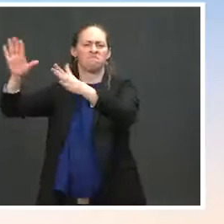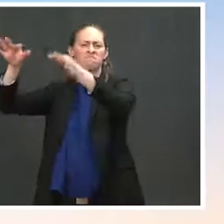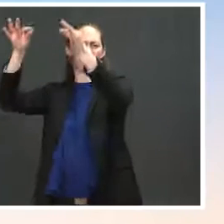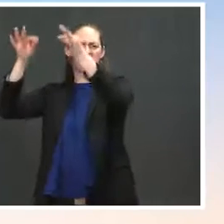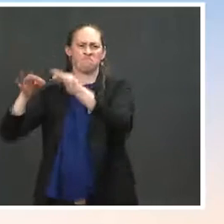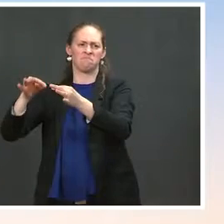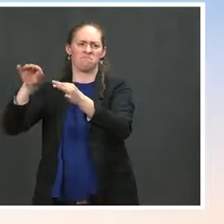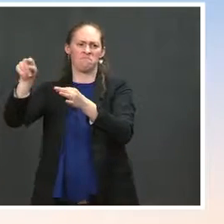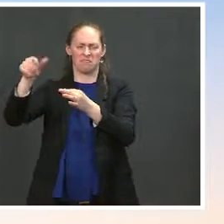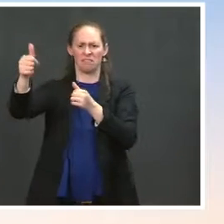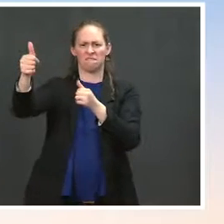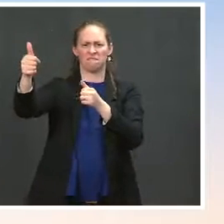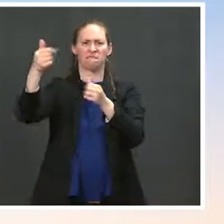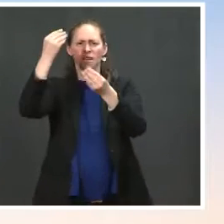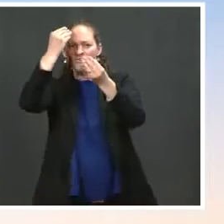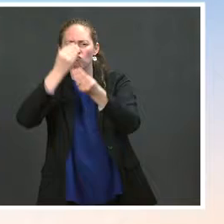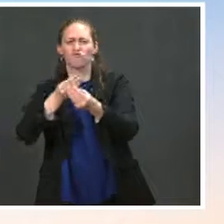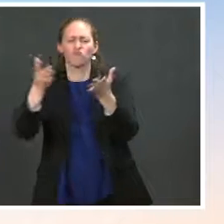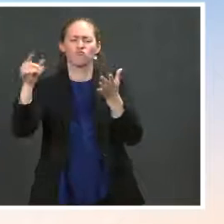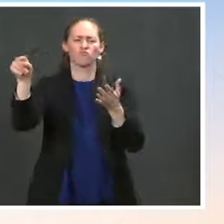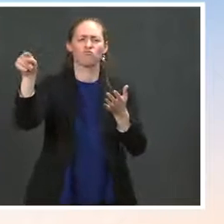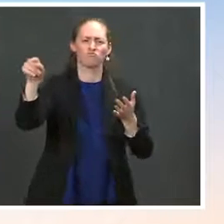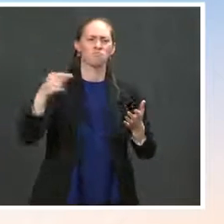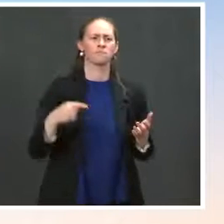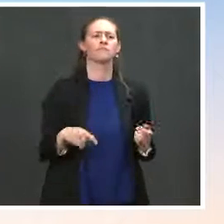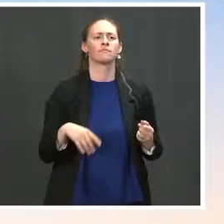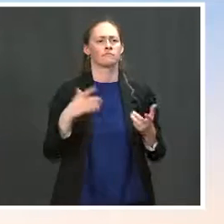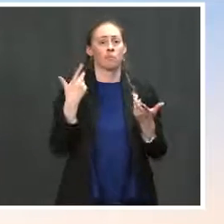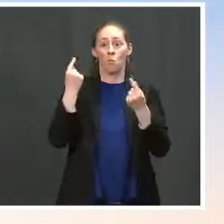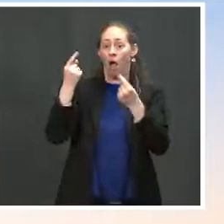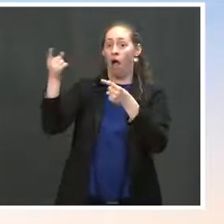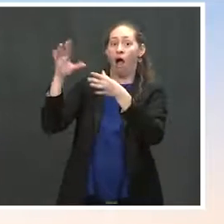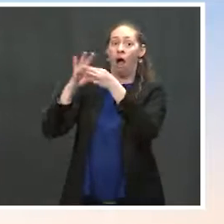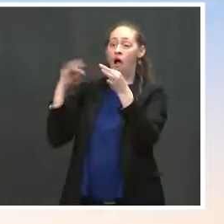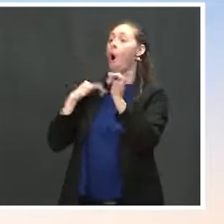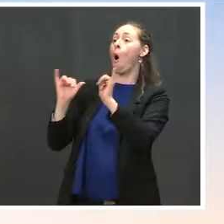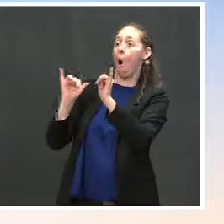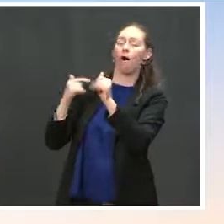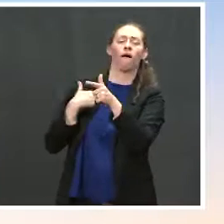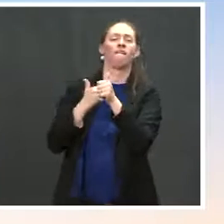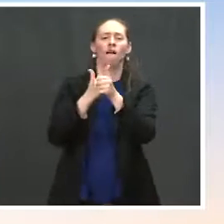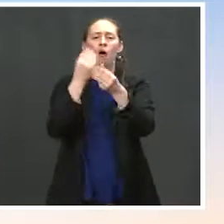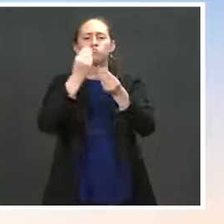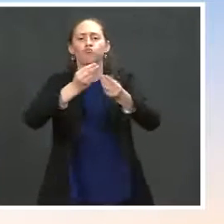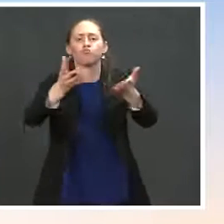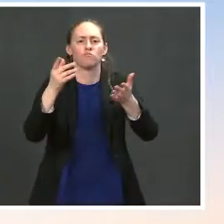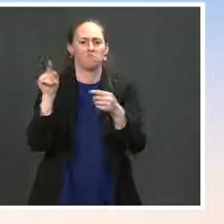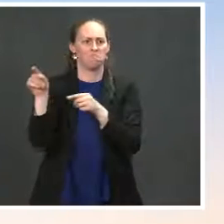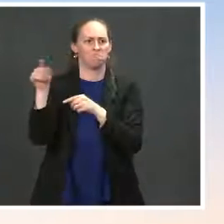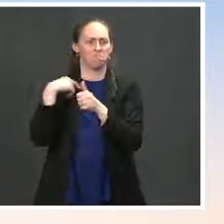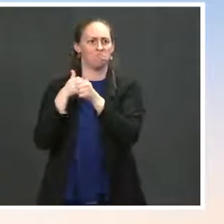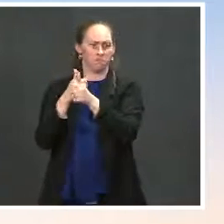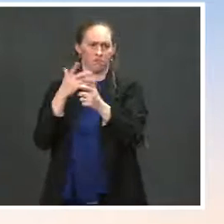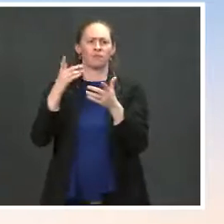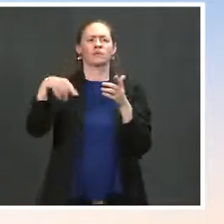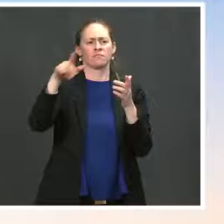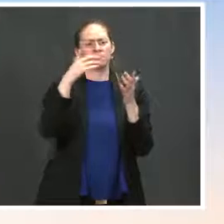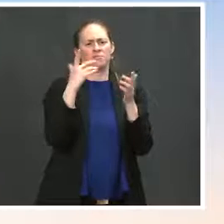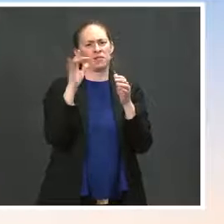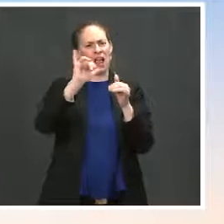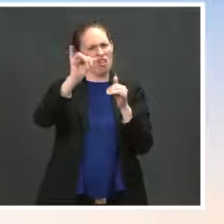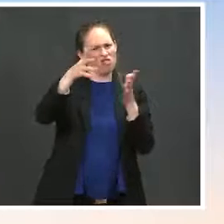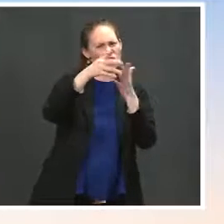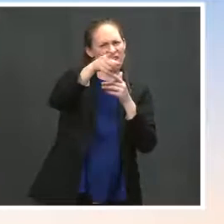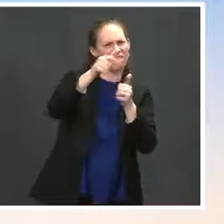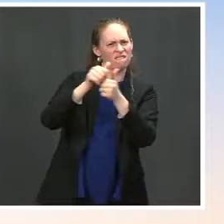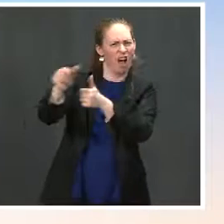to announce, and obviously we would follow and abide by their guidance, and certainly recommend that the American people do as well. Let me ask a quick last one then